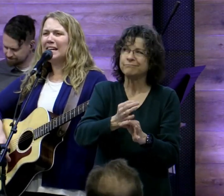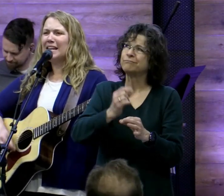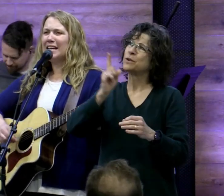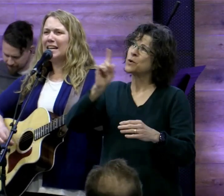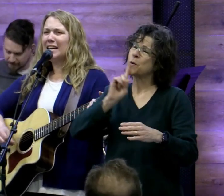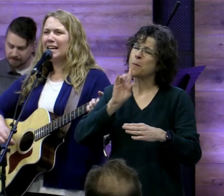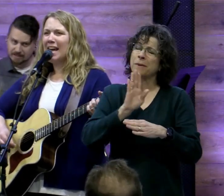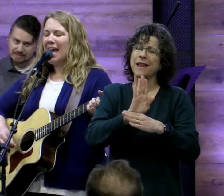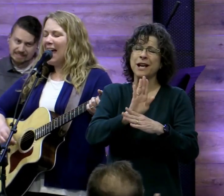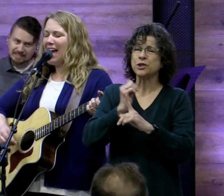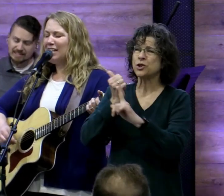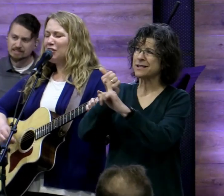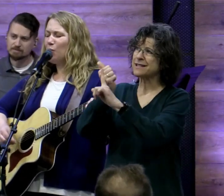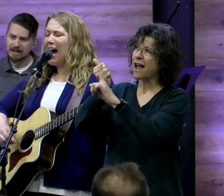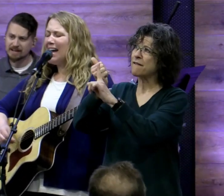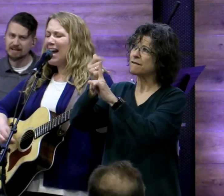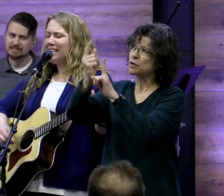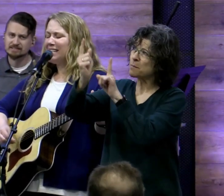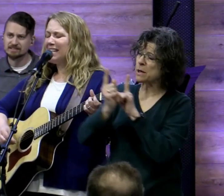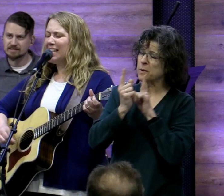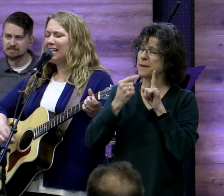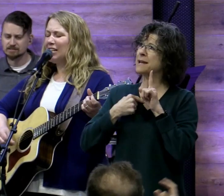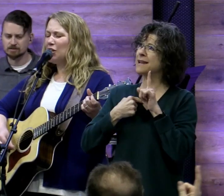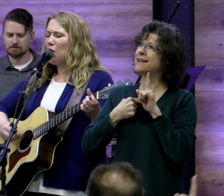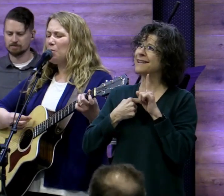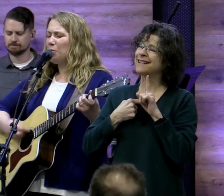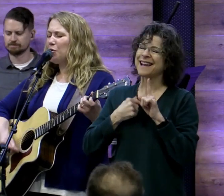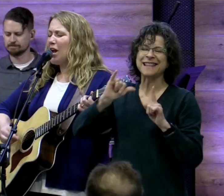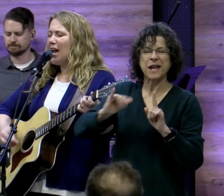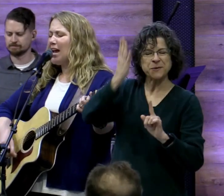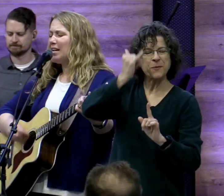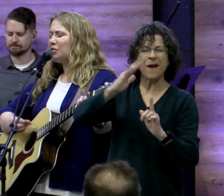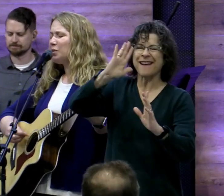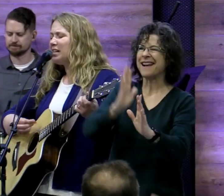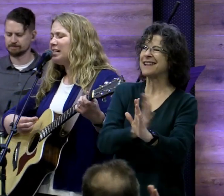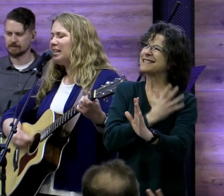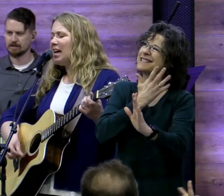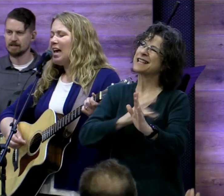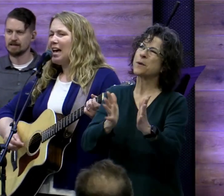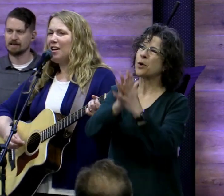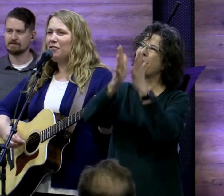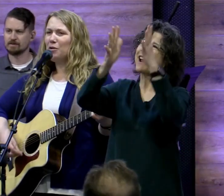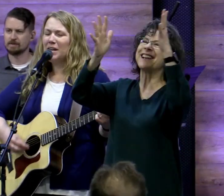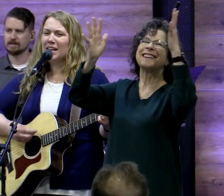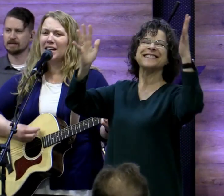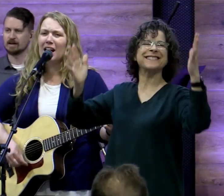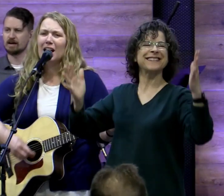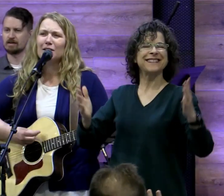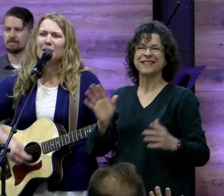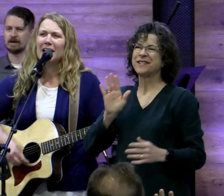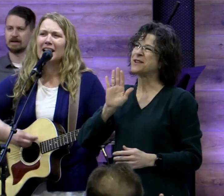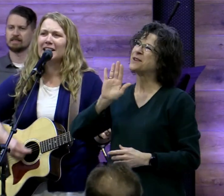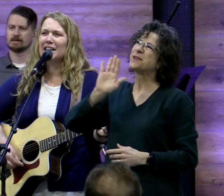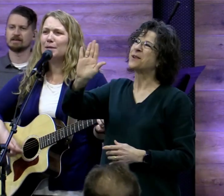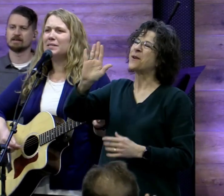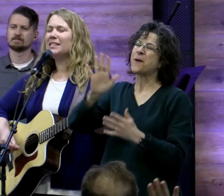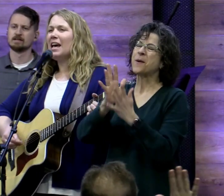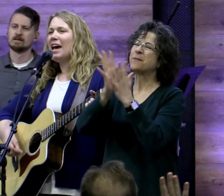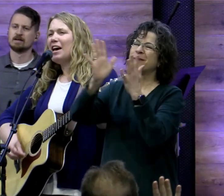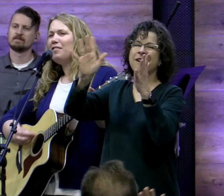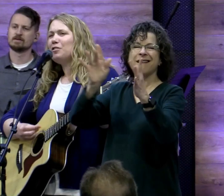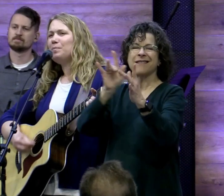me, and it's why I sing your praise will ever be on my